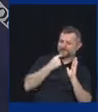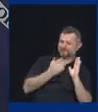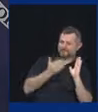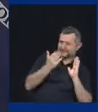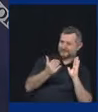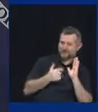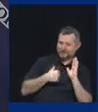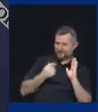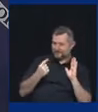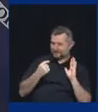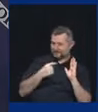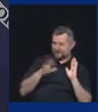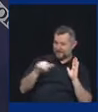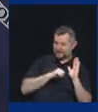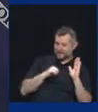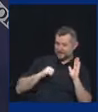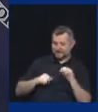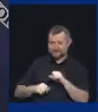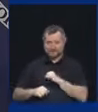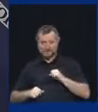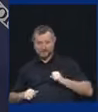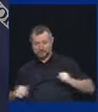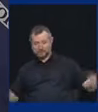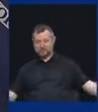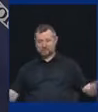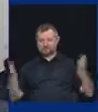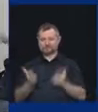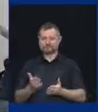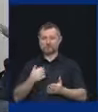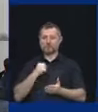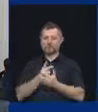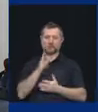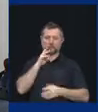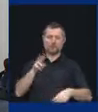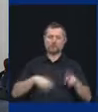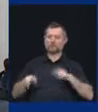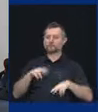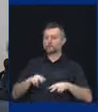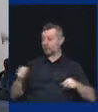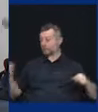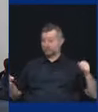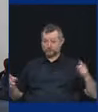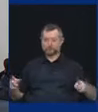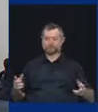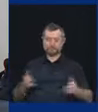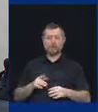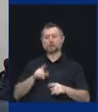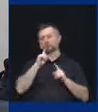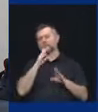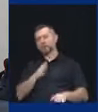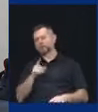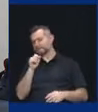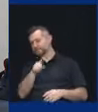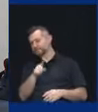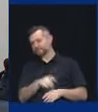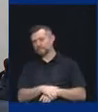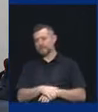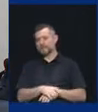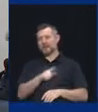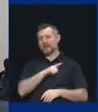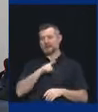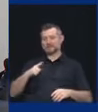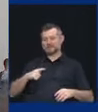changes they would make, and then you look at a bill once it's passed. Go ahead. Do you have any priorities at all going, as you know, the legislative session is going to